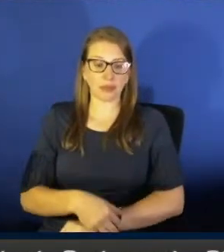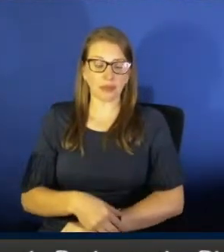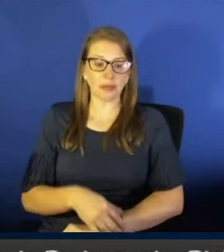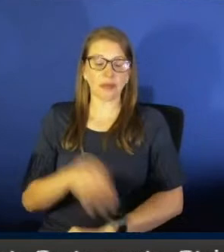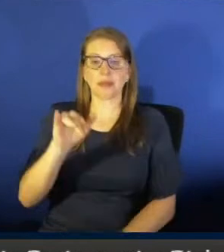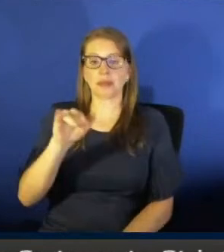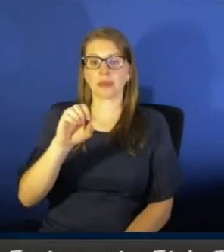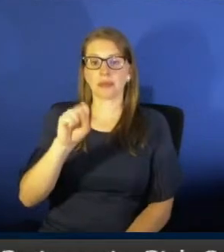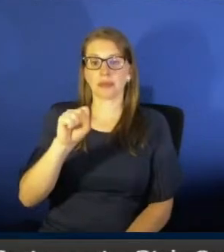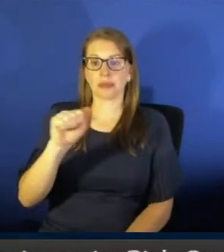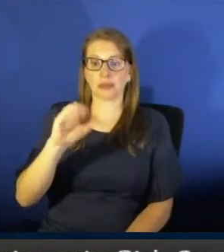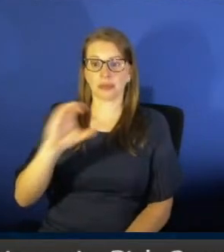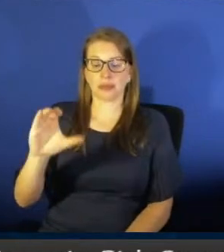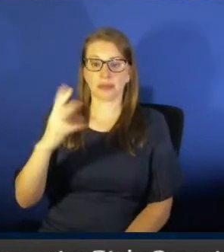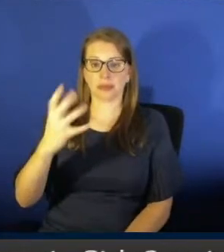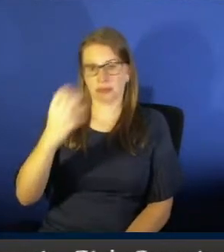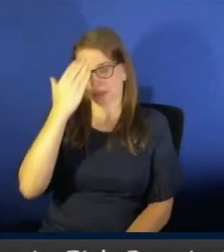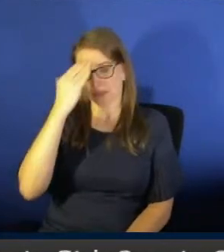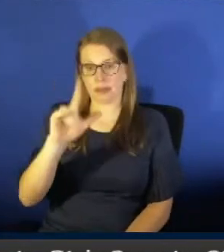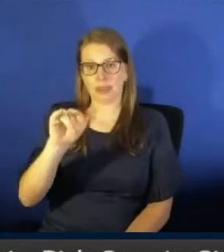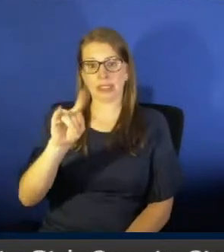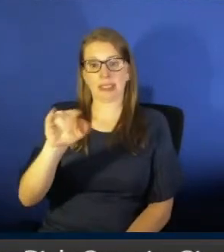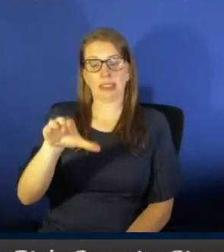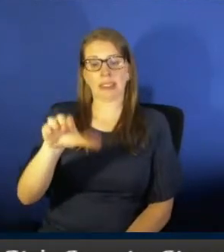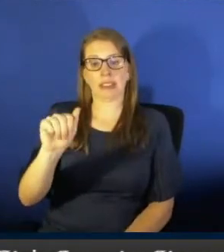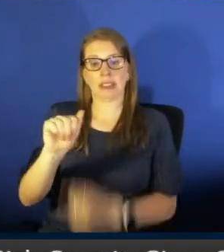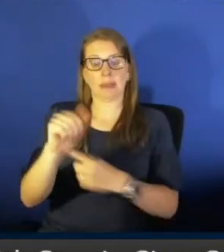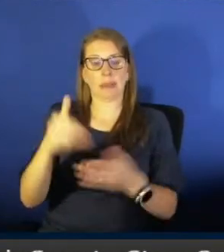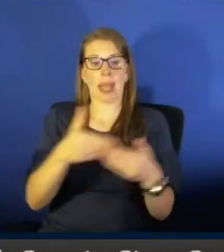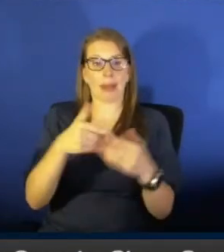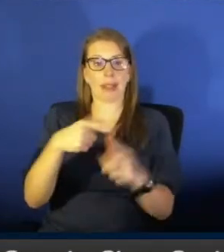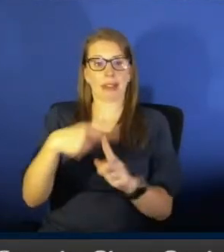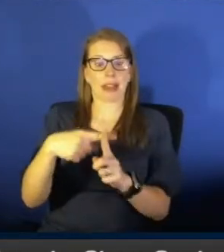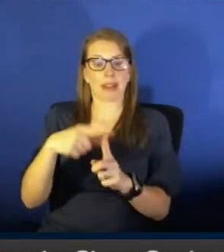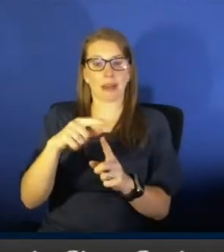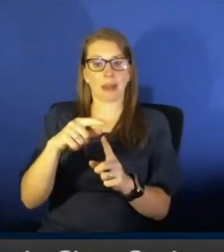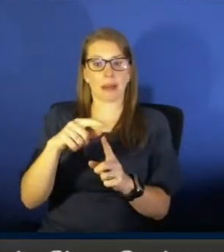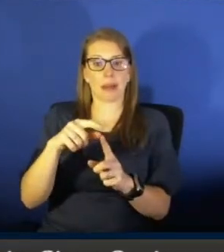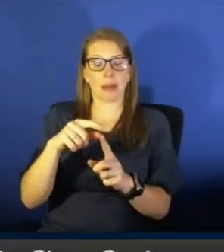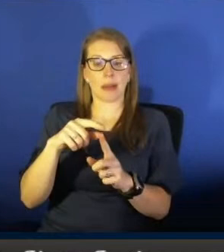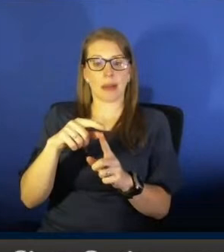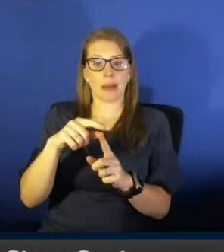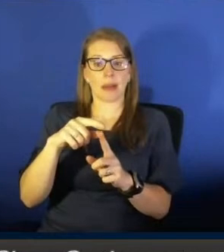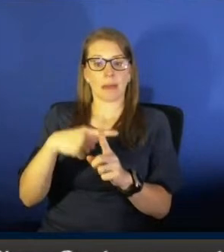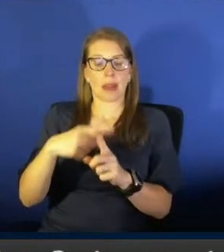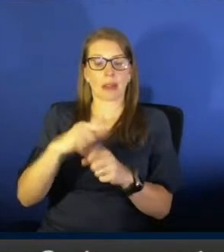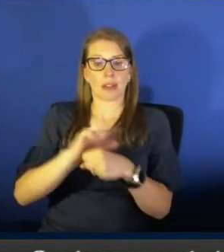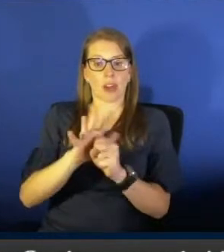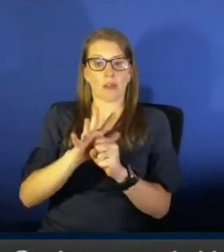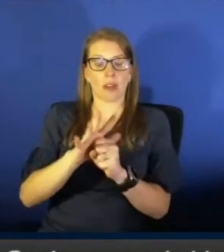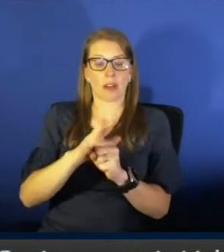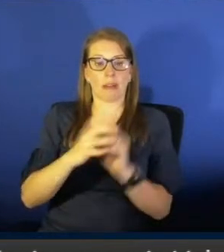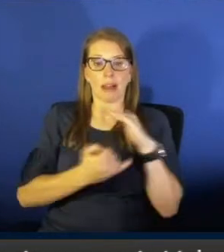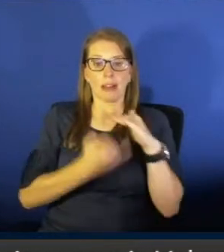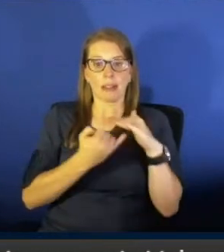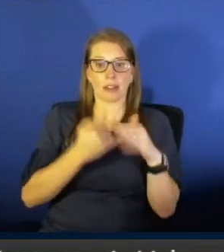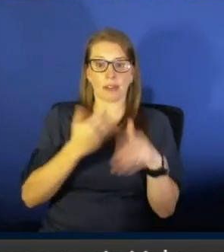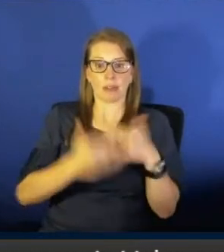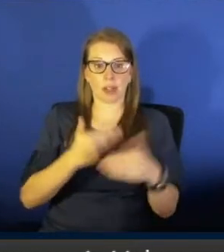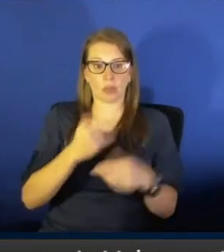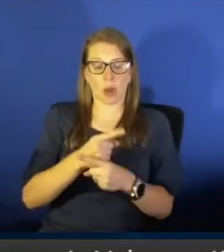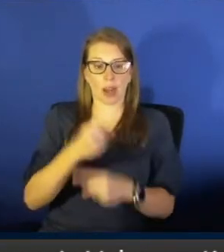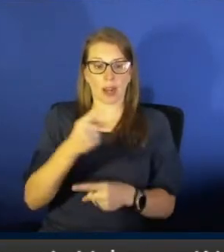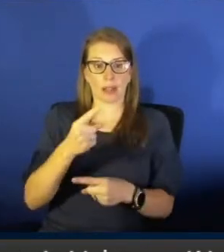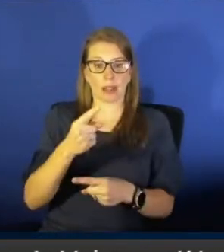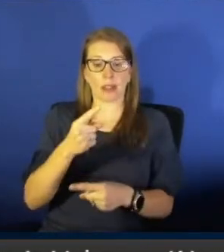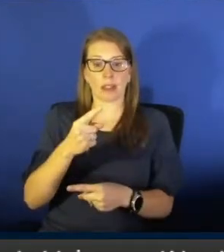know if Leticia's baby tests positive for COVID. She was COVID positive or in the isolation phase, right, Dr. Zorn, when you